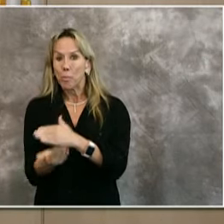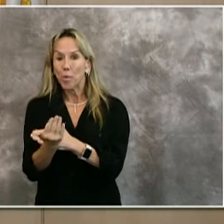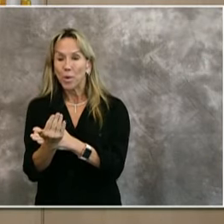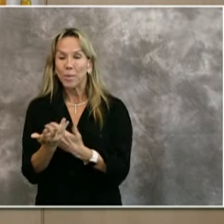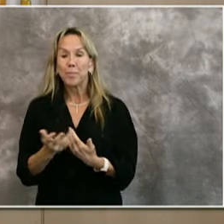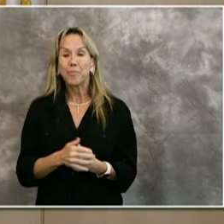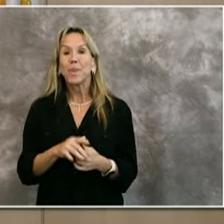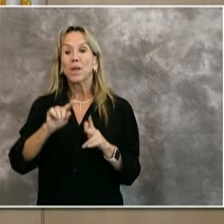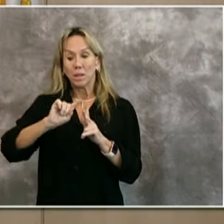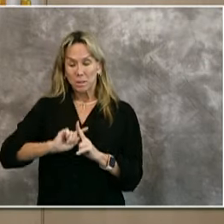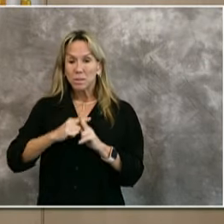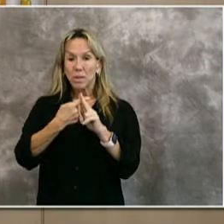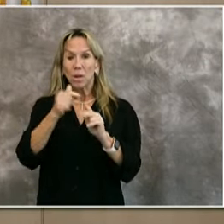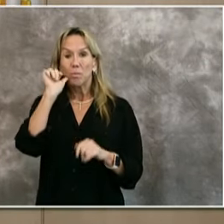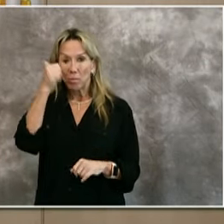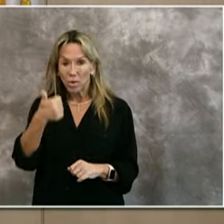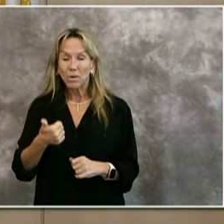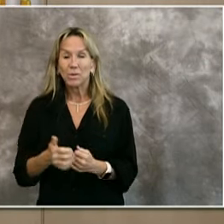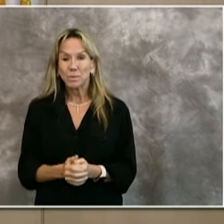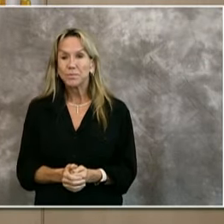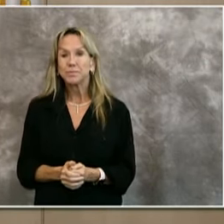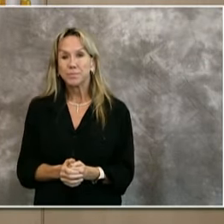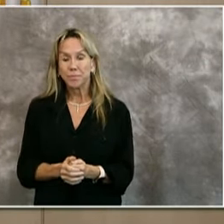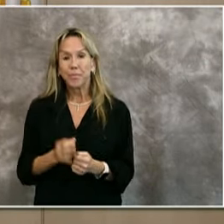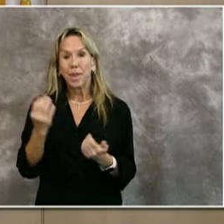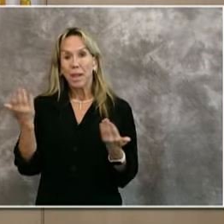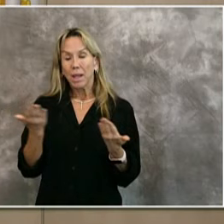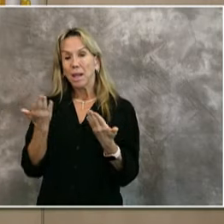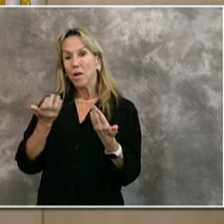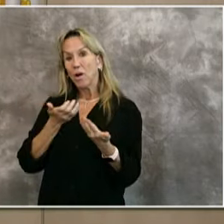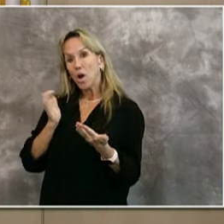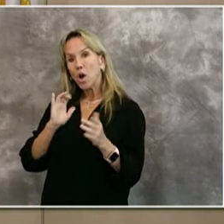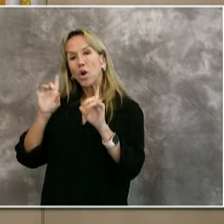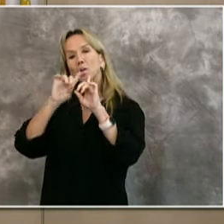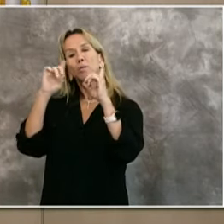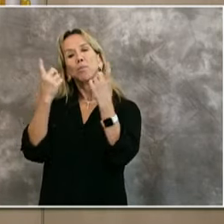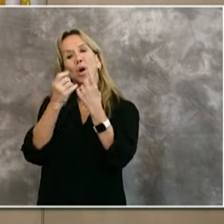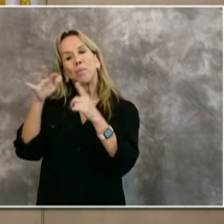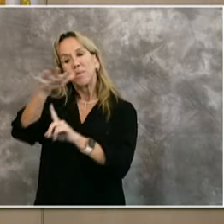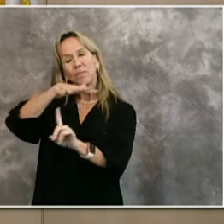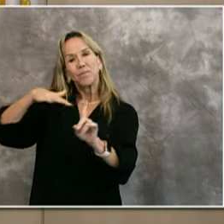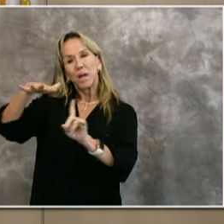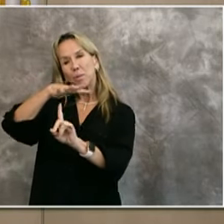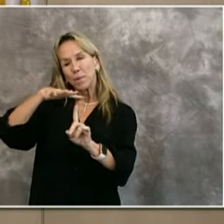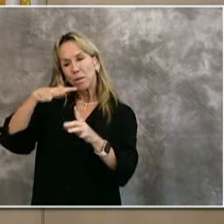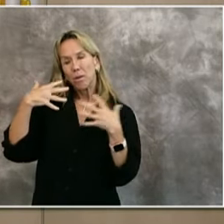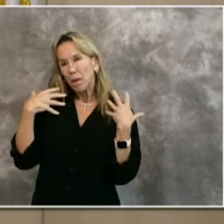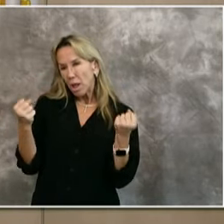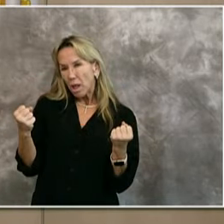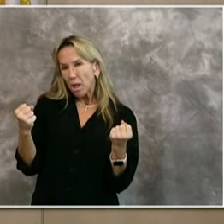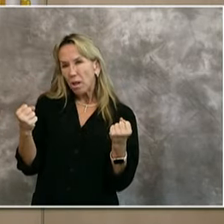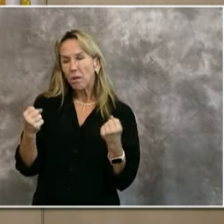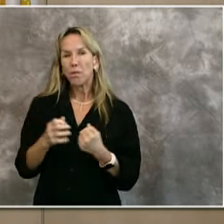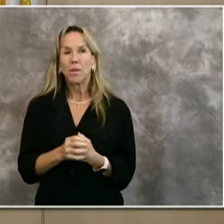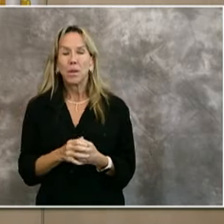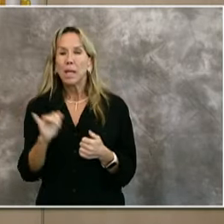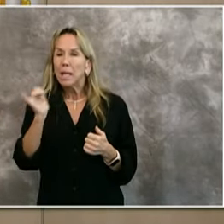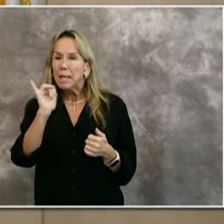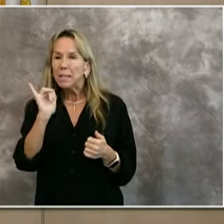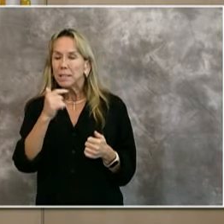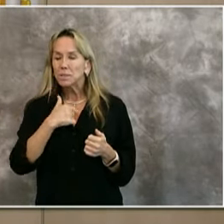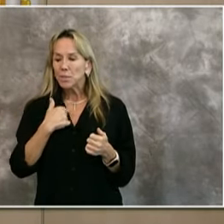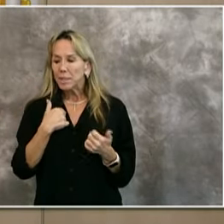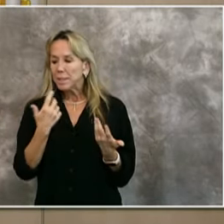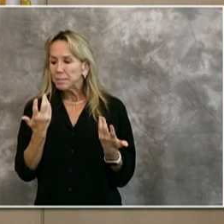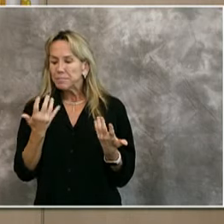So it's effective tomorrow. And our Department of Environmental Health, as well as we've engaged